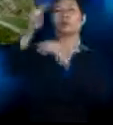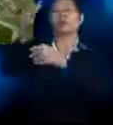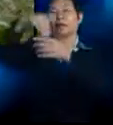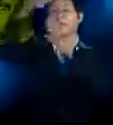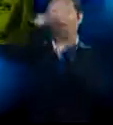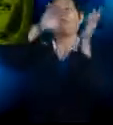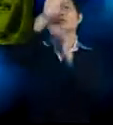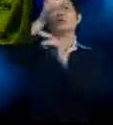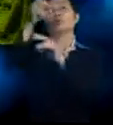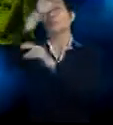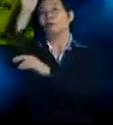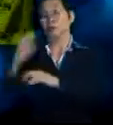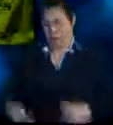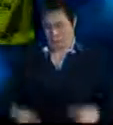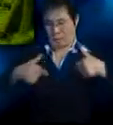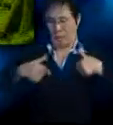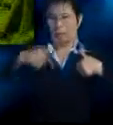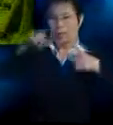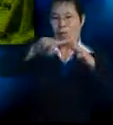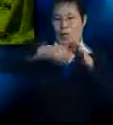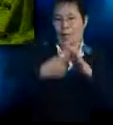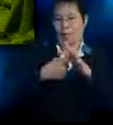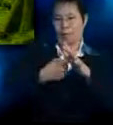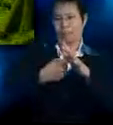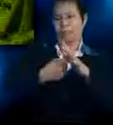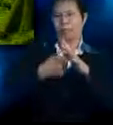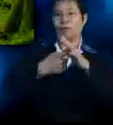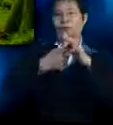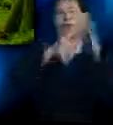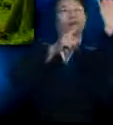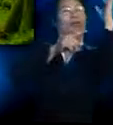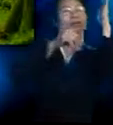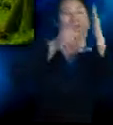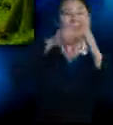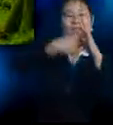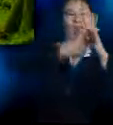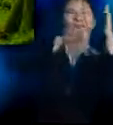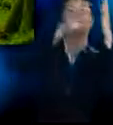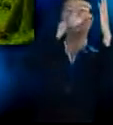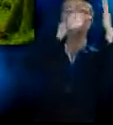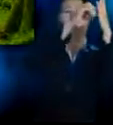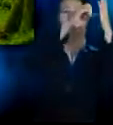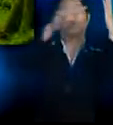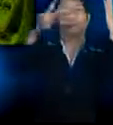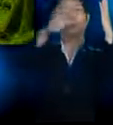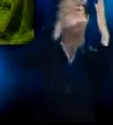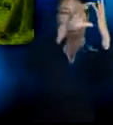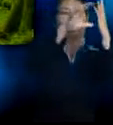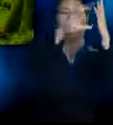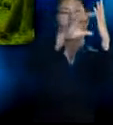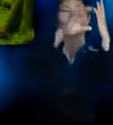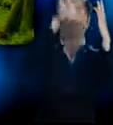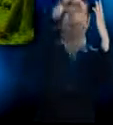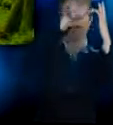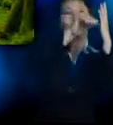21%. Plants mark the beginning of the oxygen cycle through photosynthesis. Plants absorb carbon